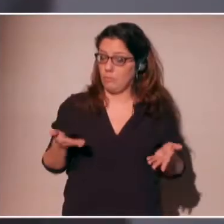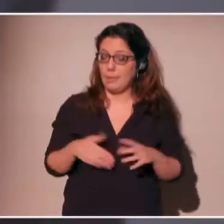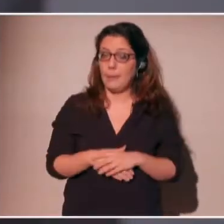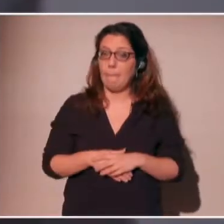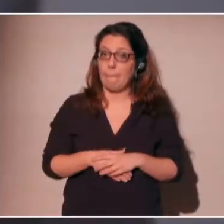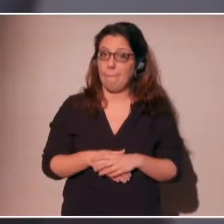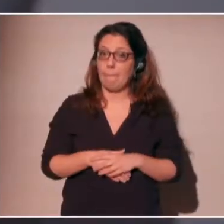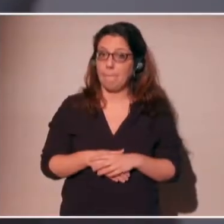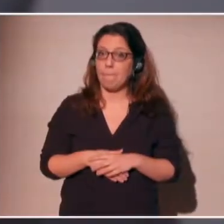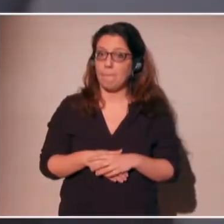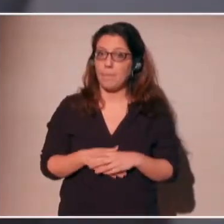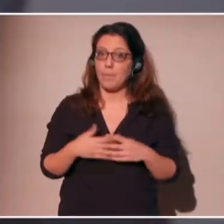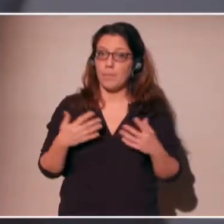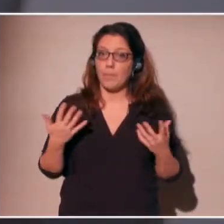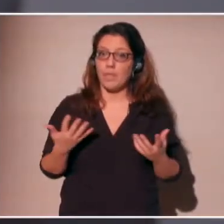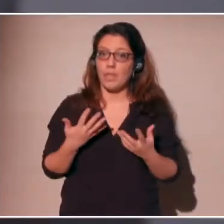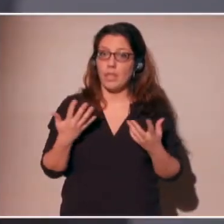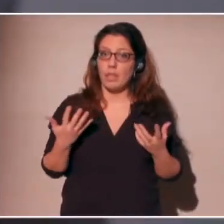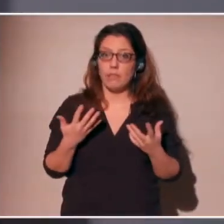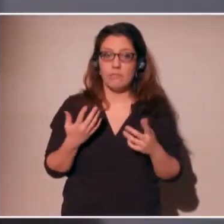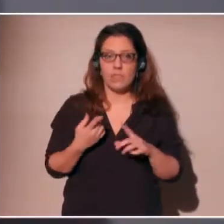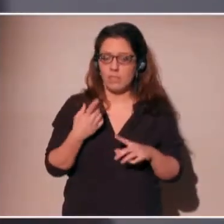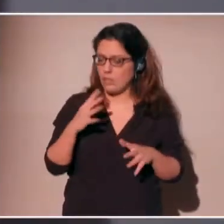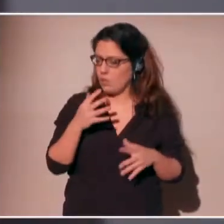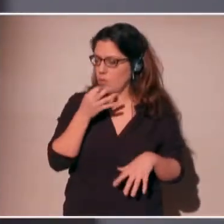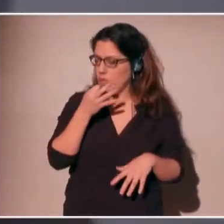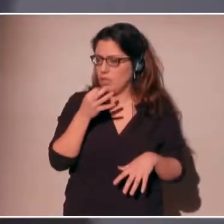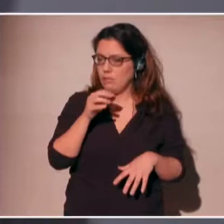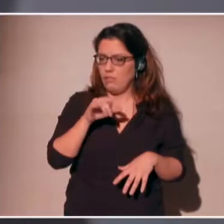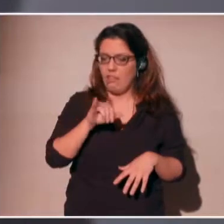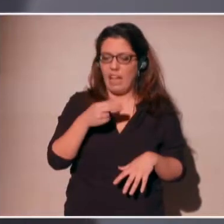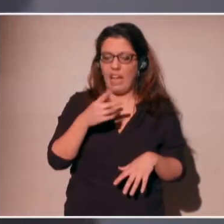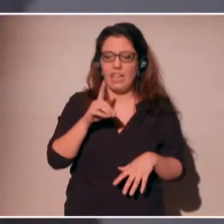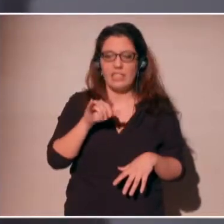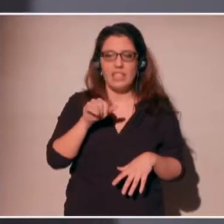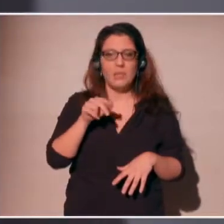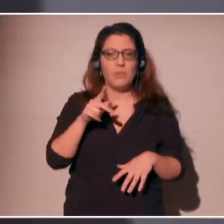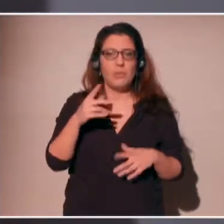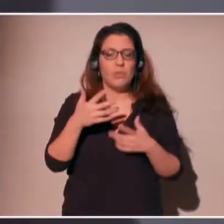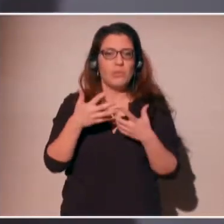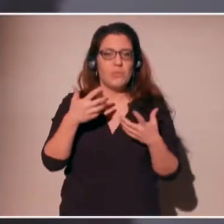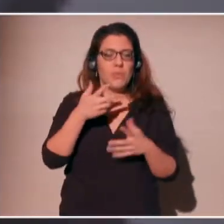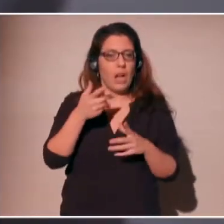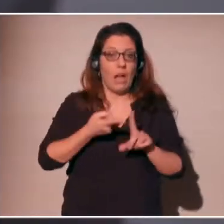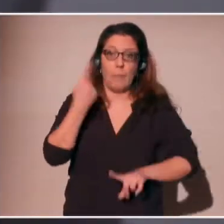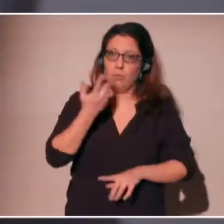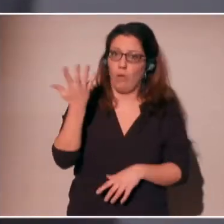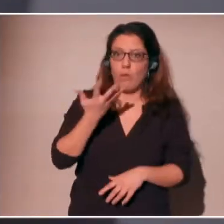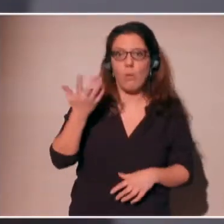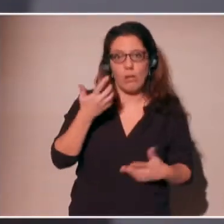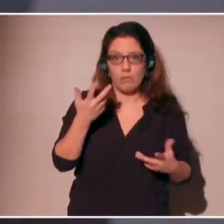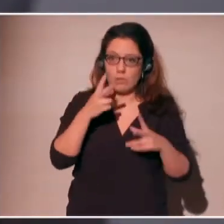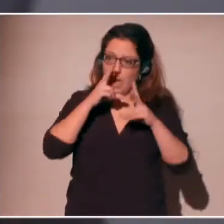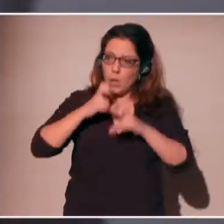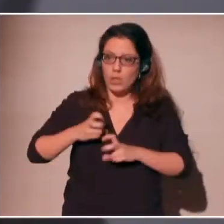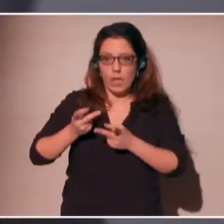Facebook clearly see the use or the need for public research